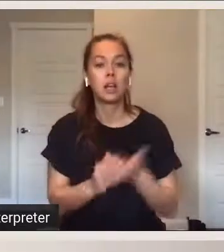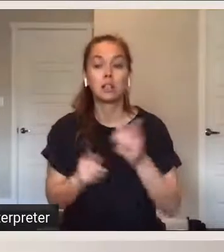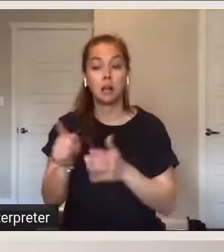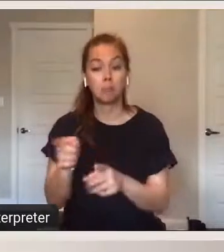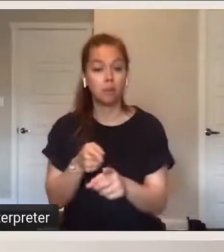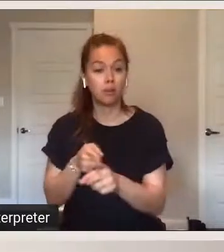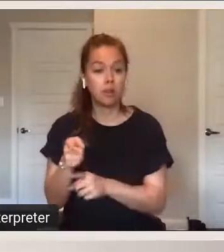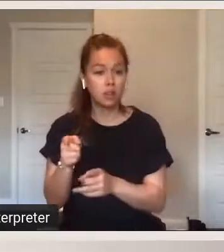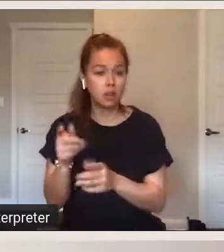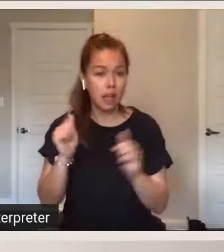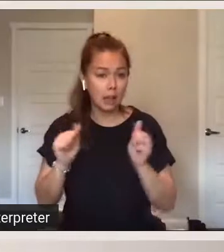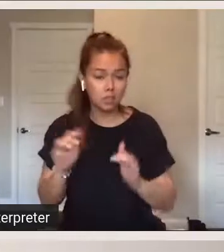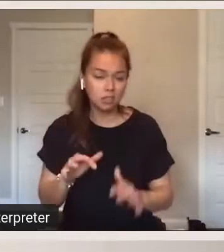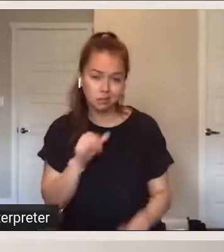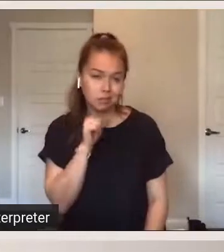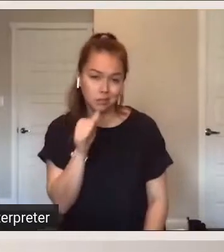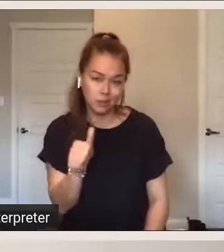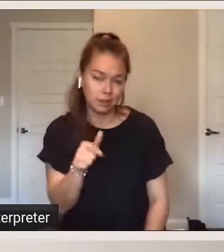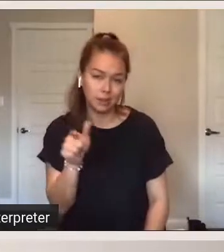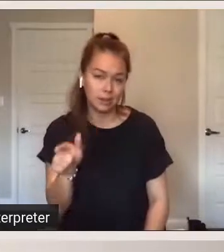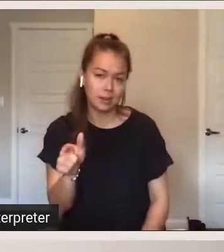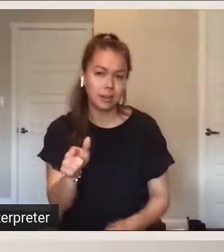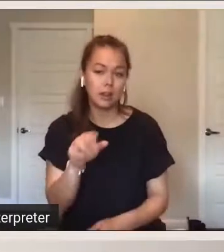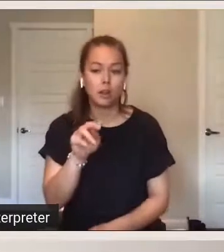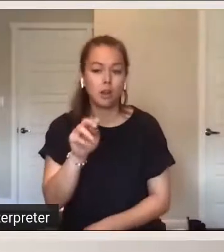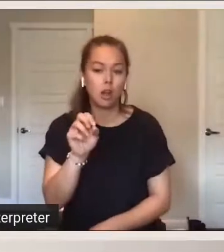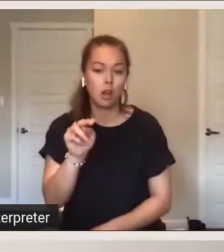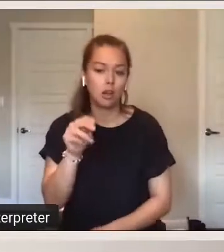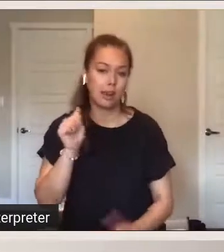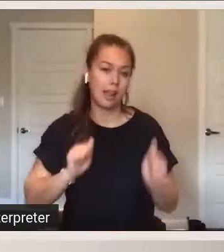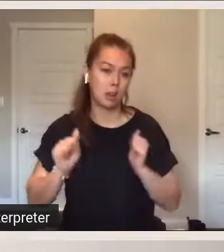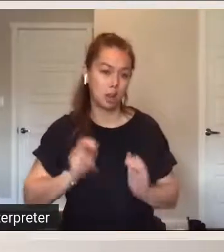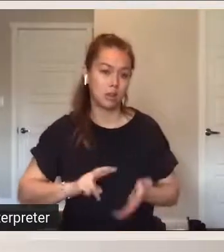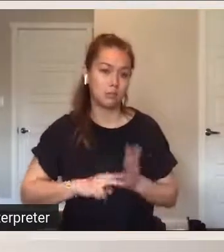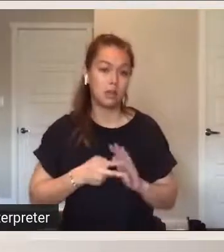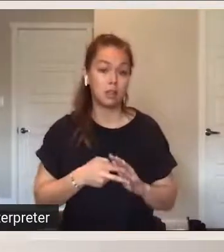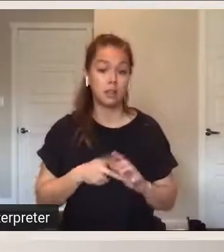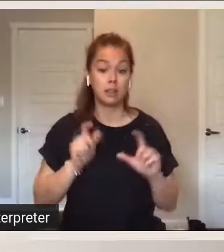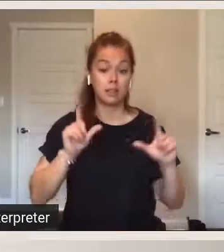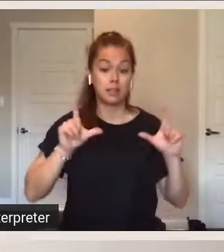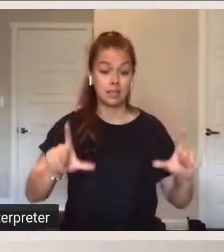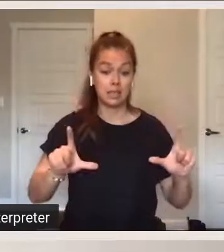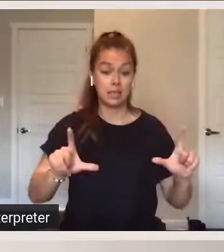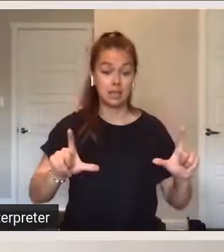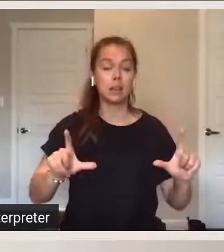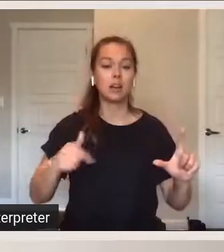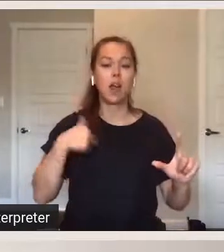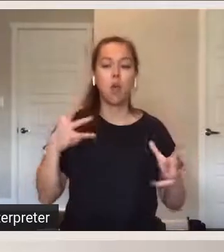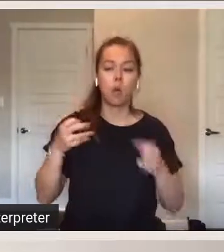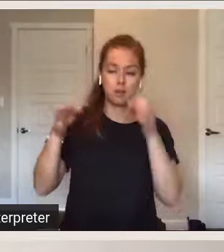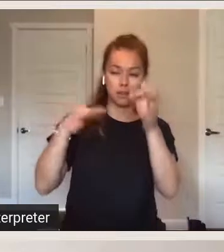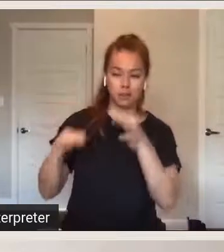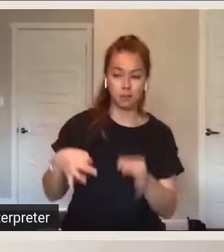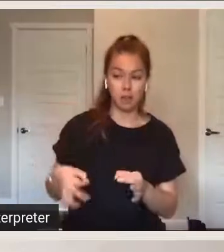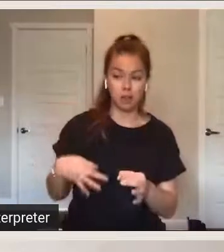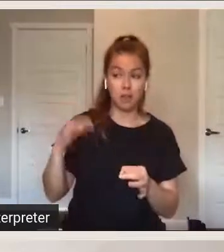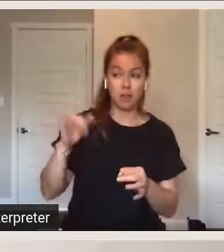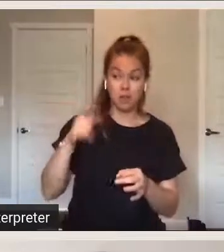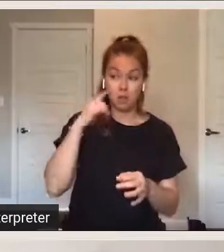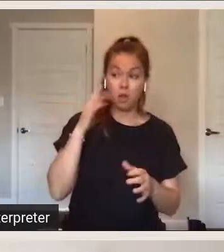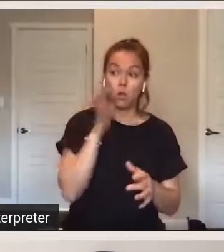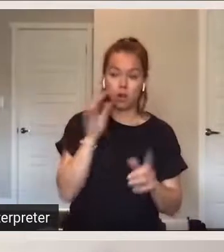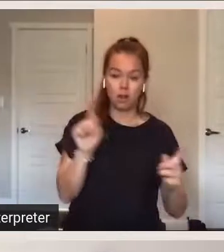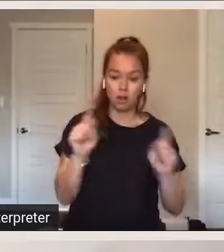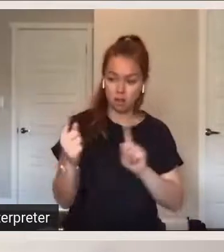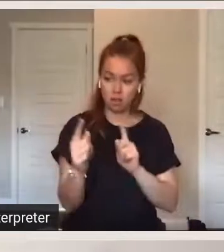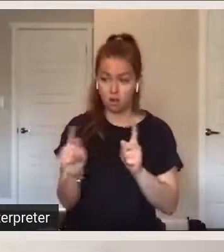to just go through the scenes with them once and then see what they, I ask them, what do you feel? Do you feel like this? Would